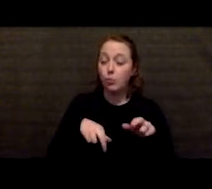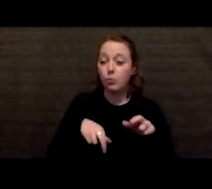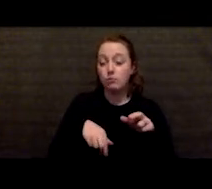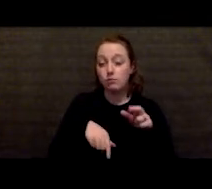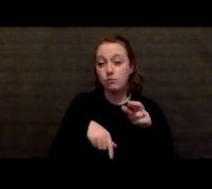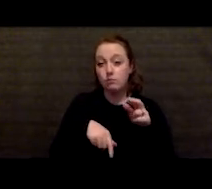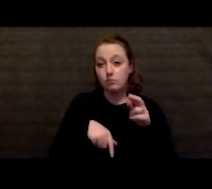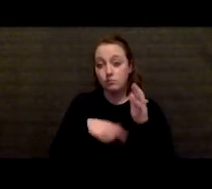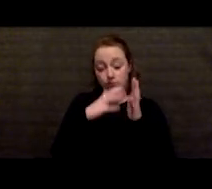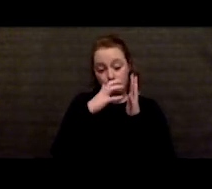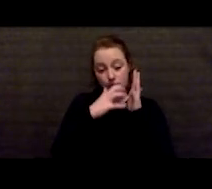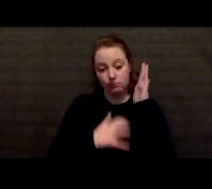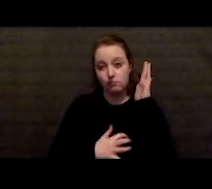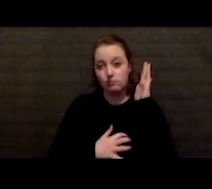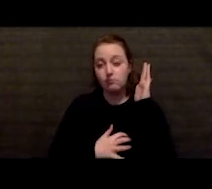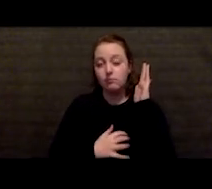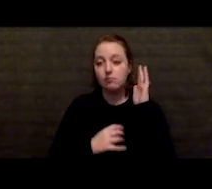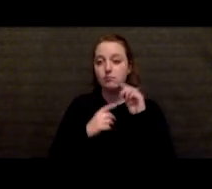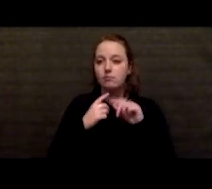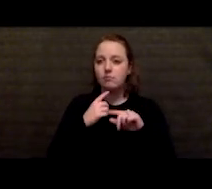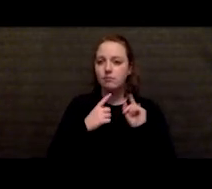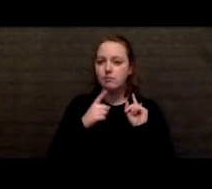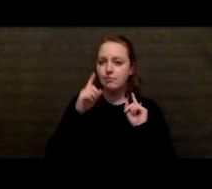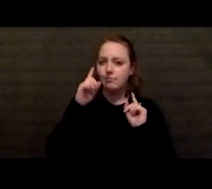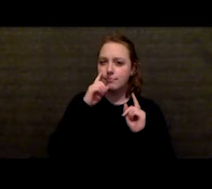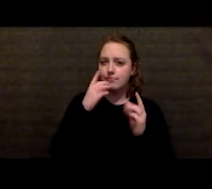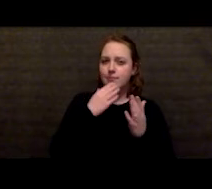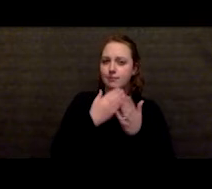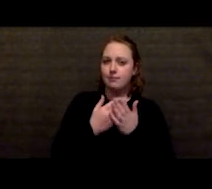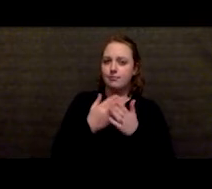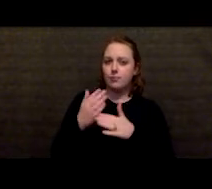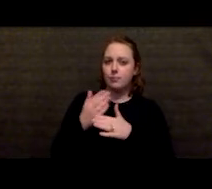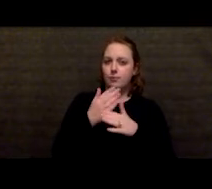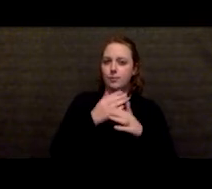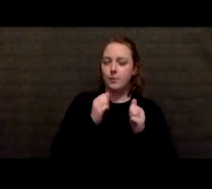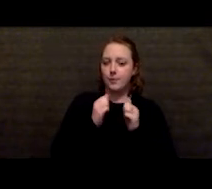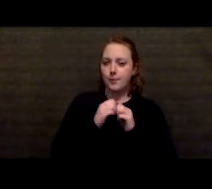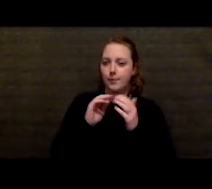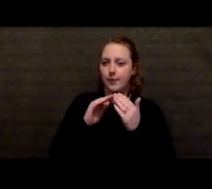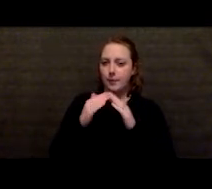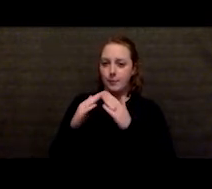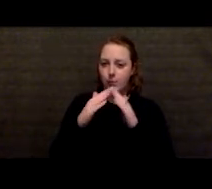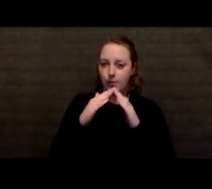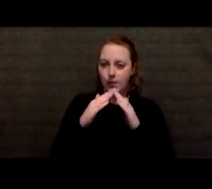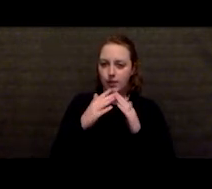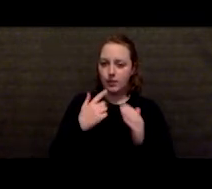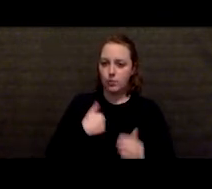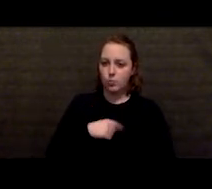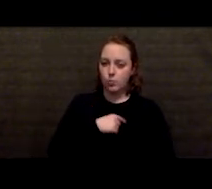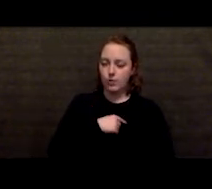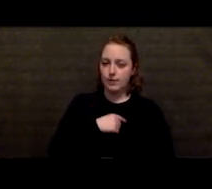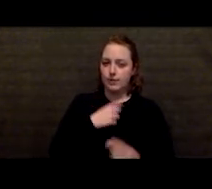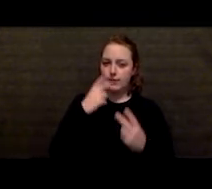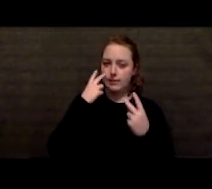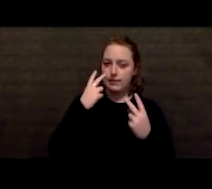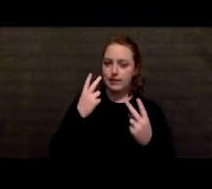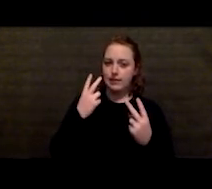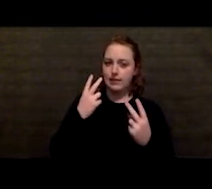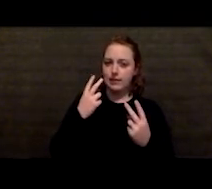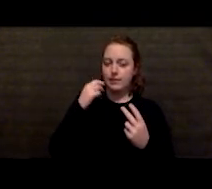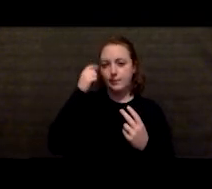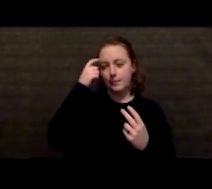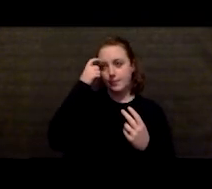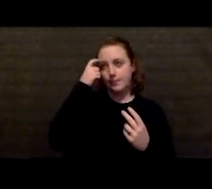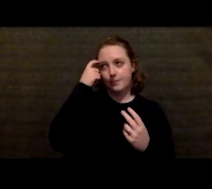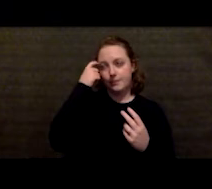think that it would be a good idea to share that with the community just so they can see what you really don't tell